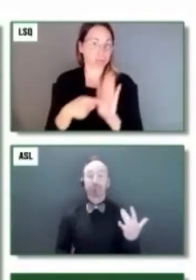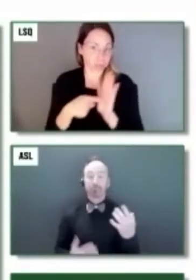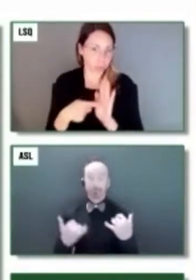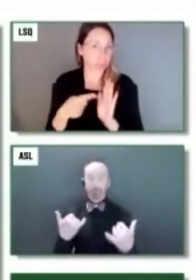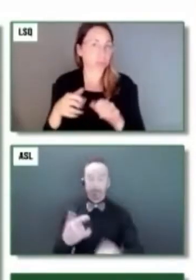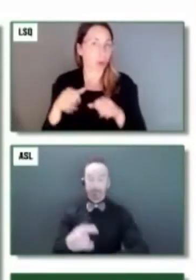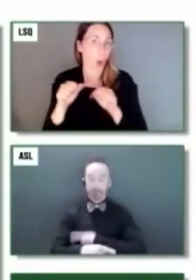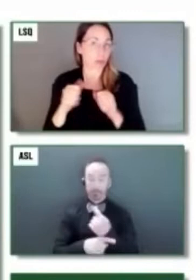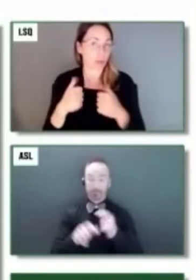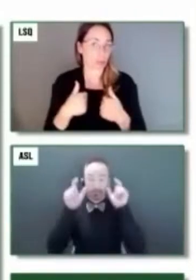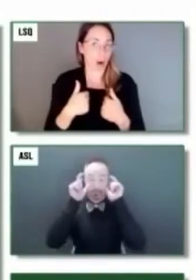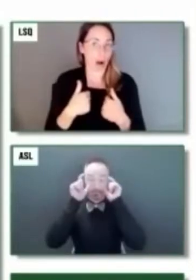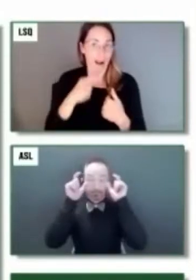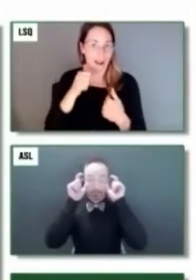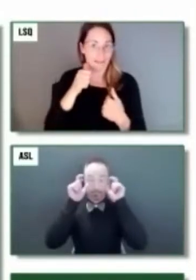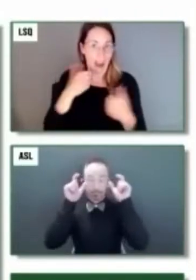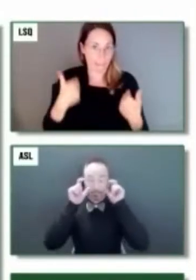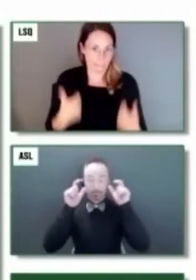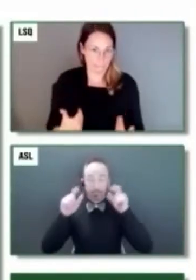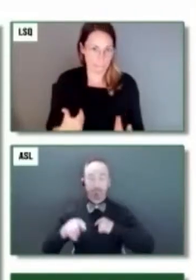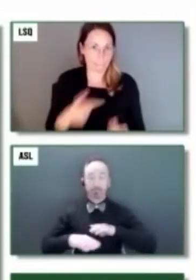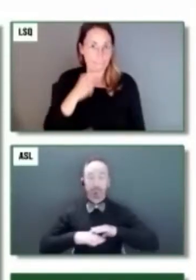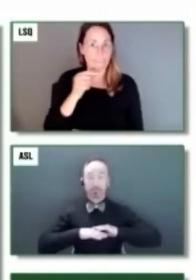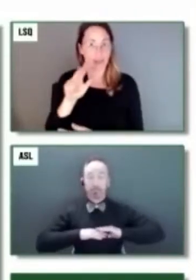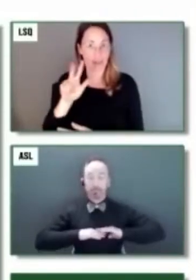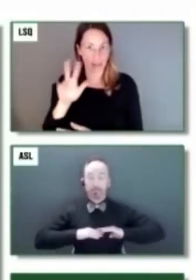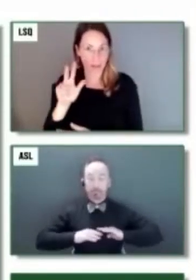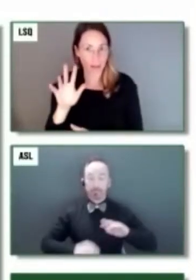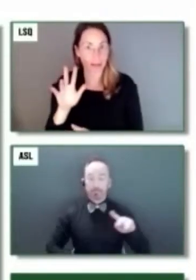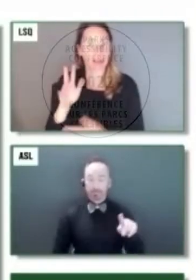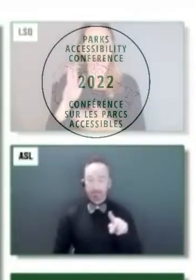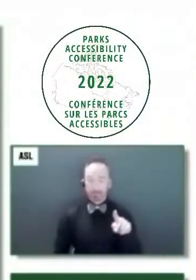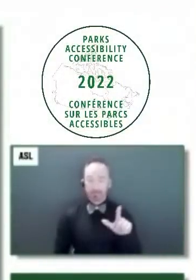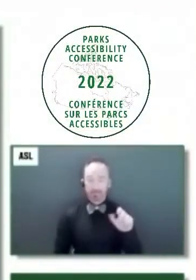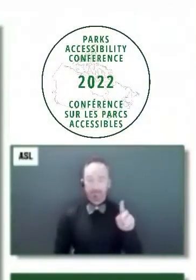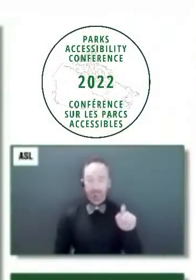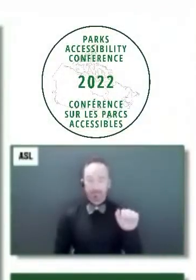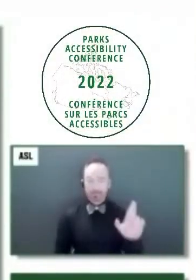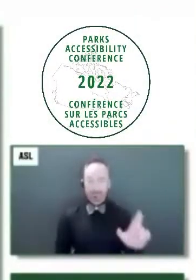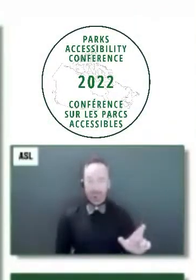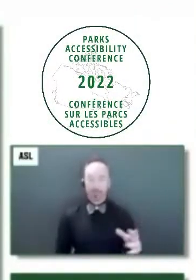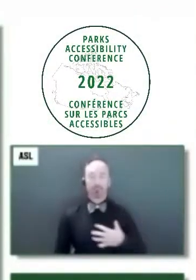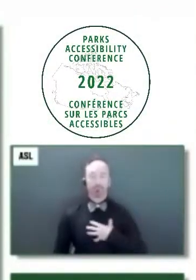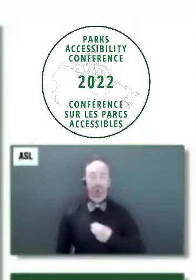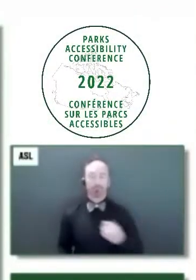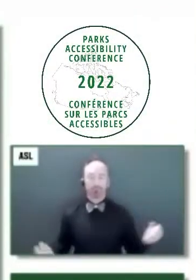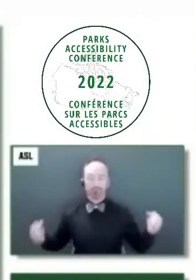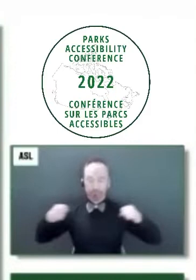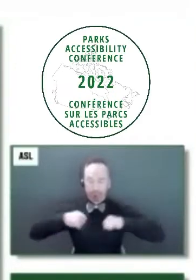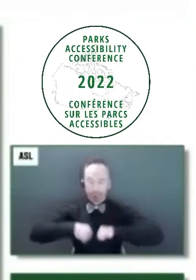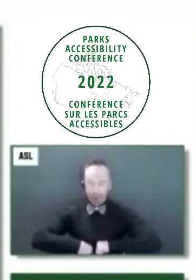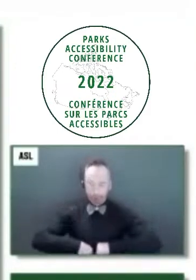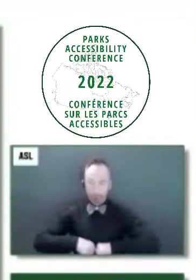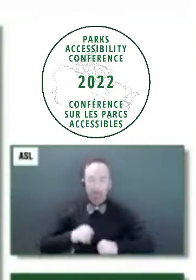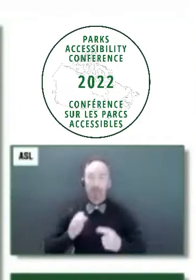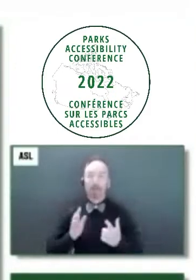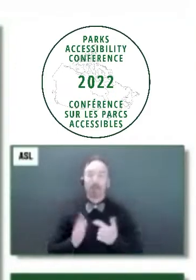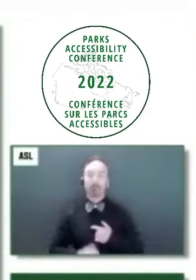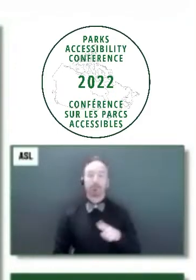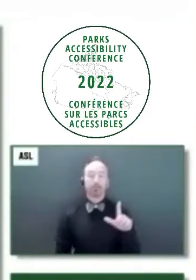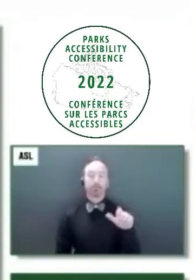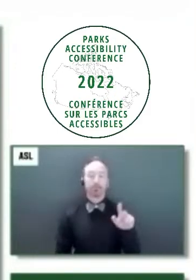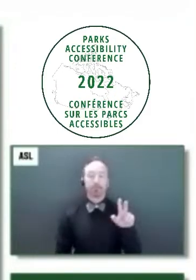cardigan. Just a reminder that live streams are available on our YouTube channel. If seeing both ASL and